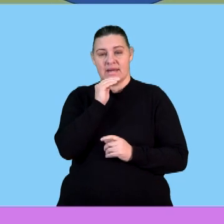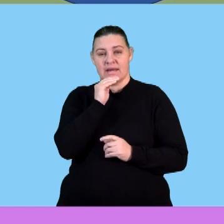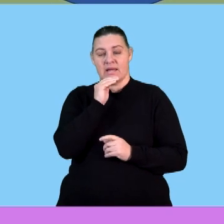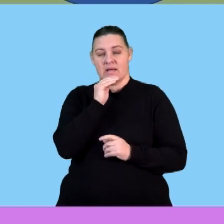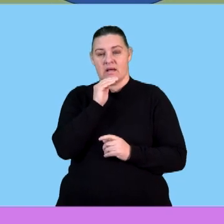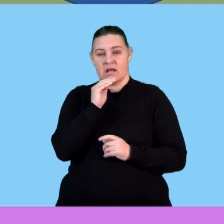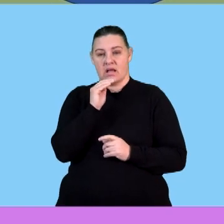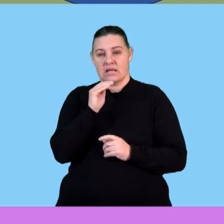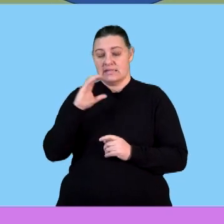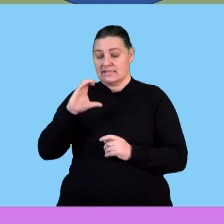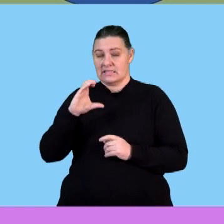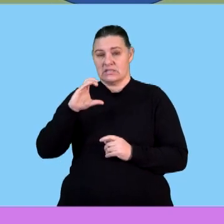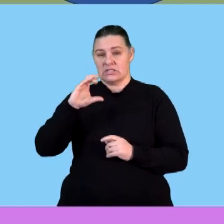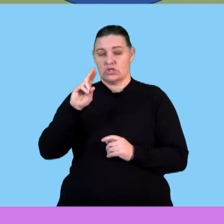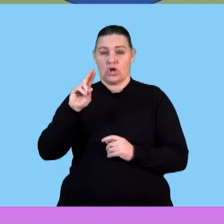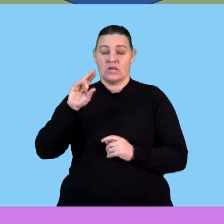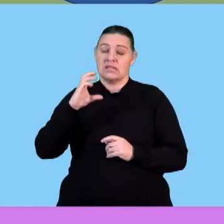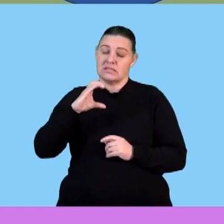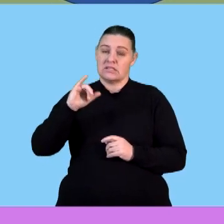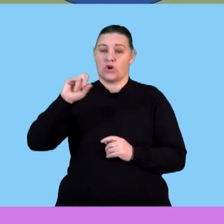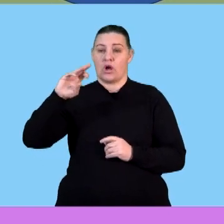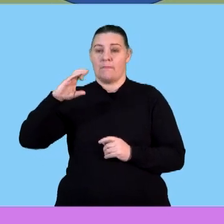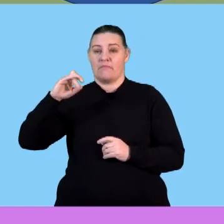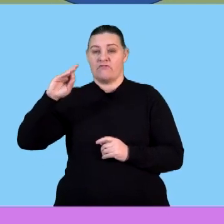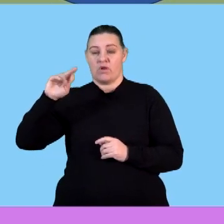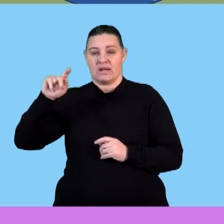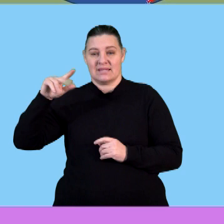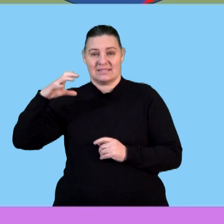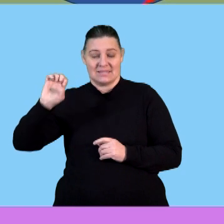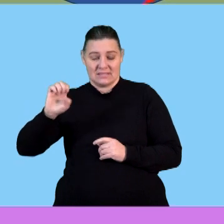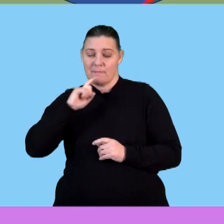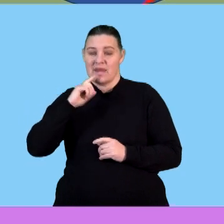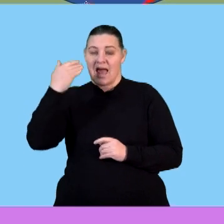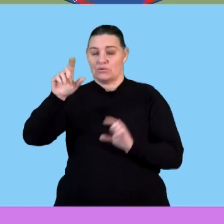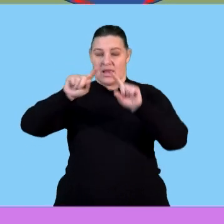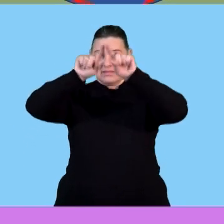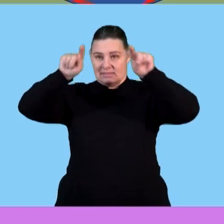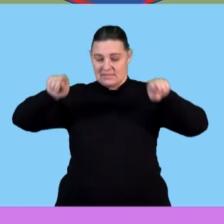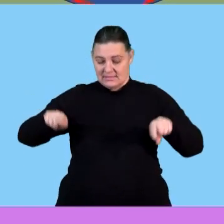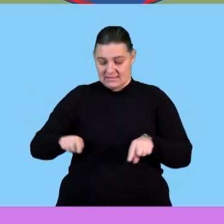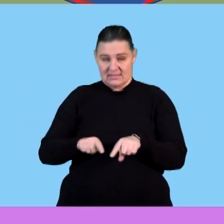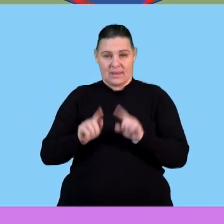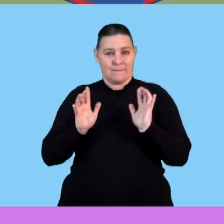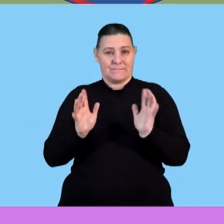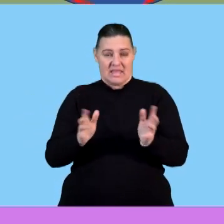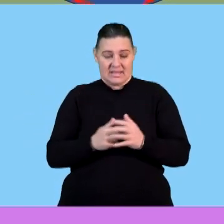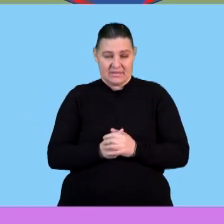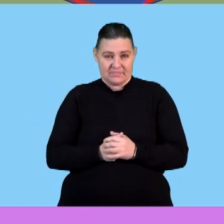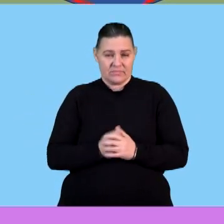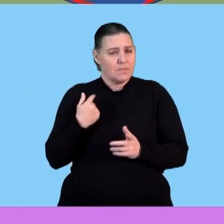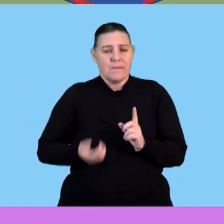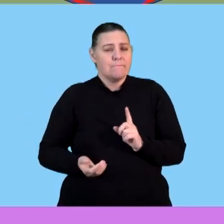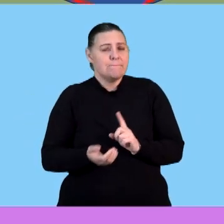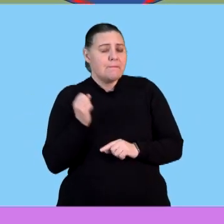So that whole piece there, that's what I'm trying to work out. And just for that, for nothing else. So how do I find